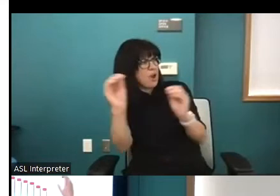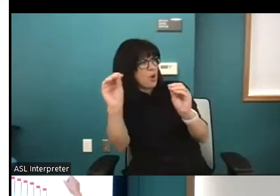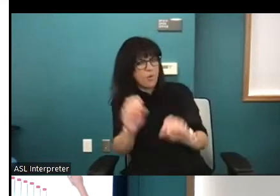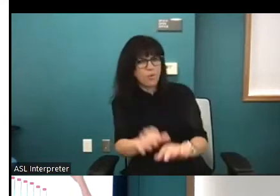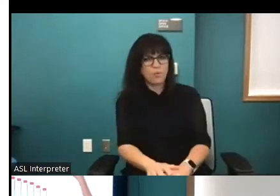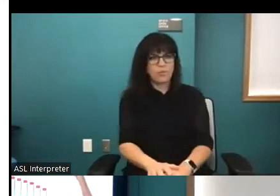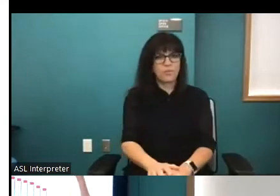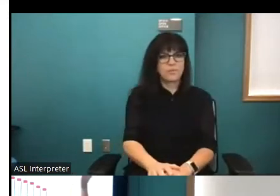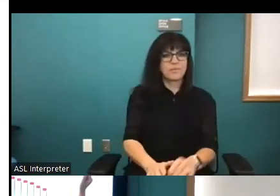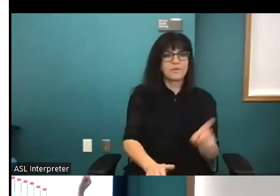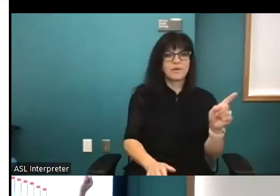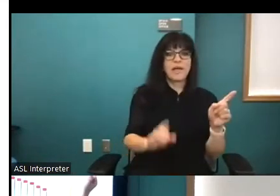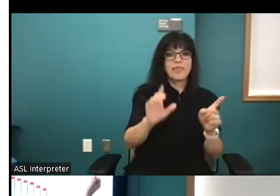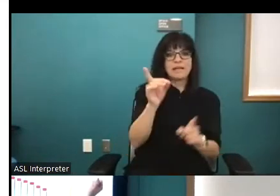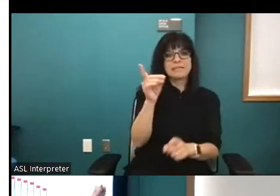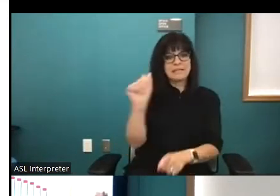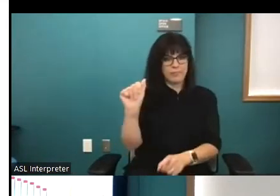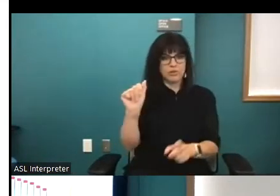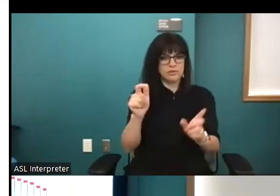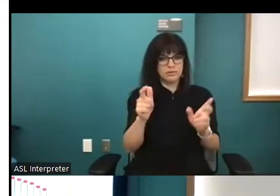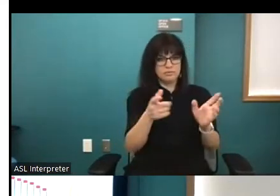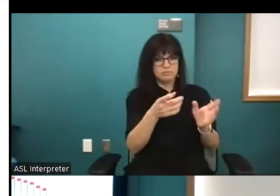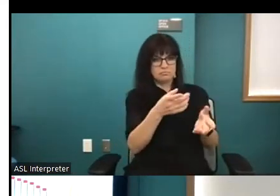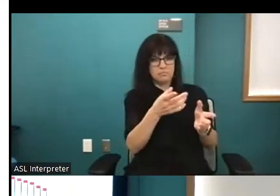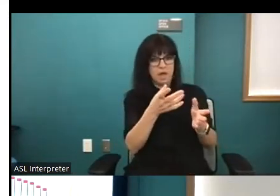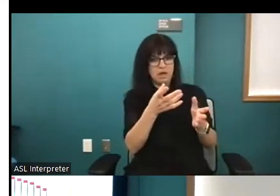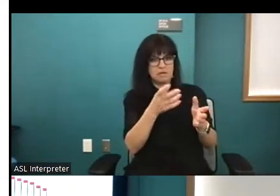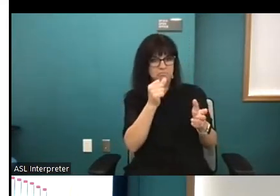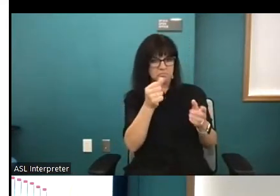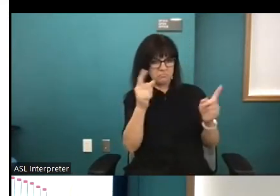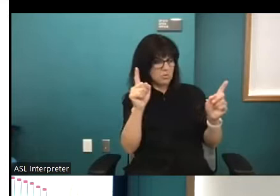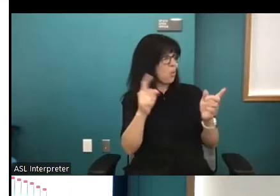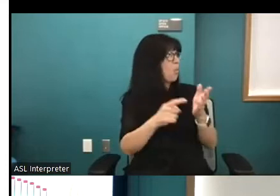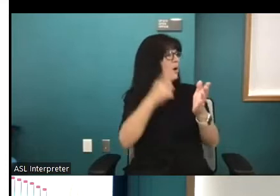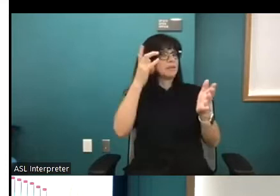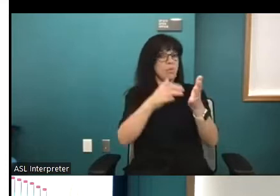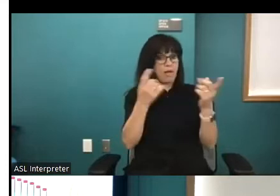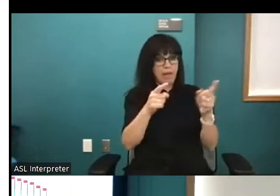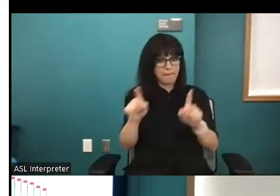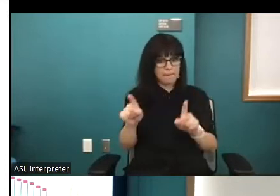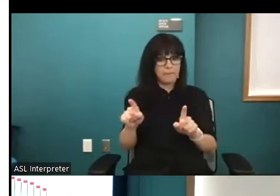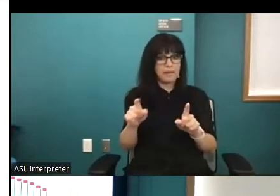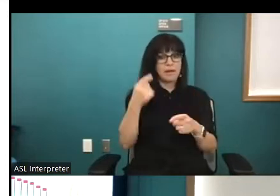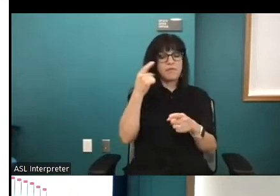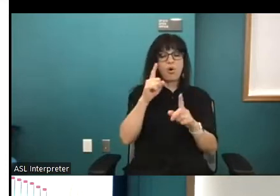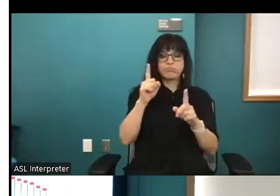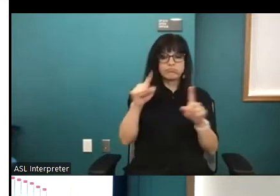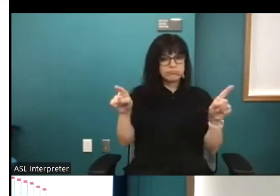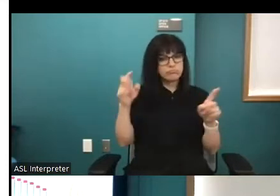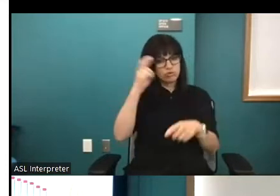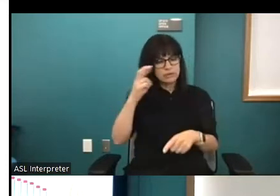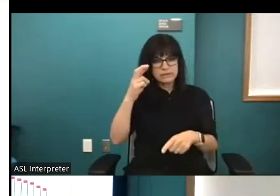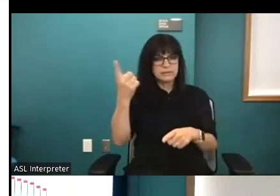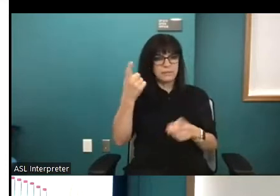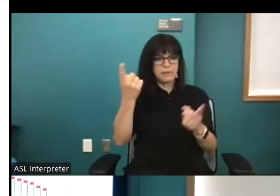ha. They are disabled. Oh. So once in a while, for various reasons, something will